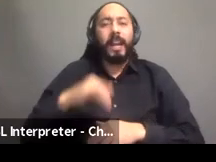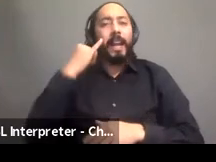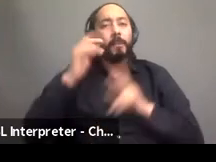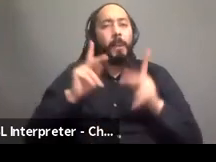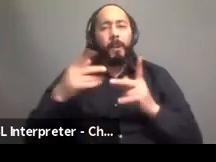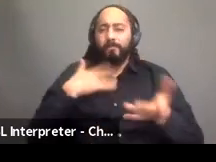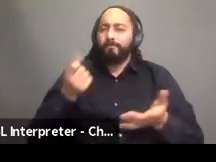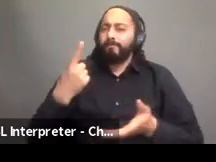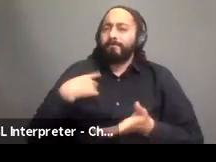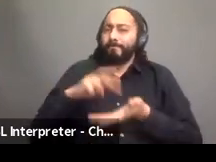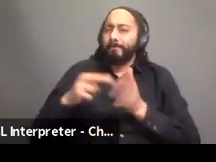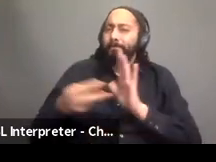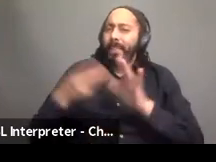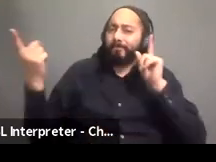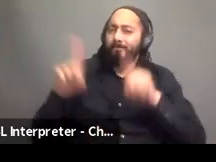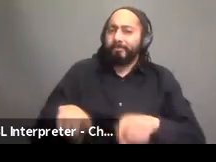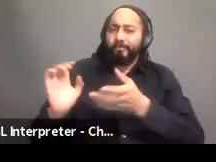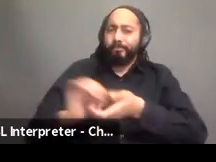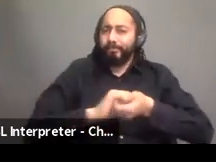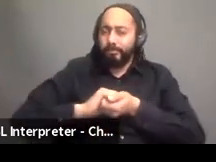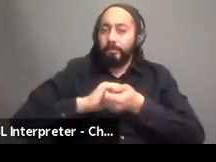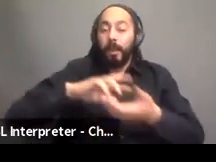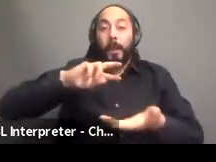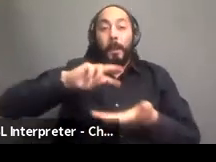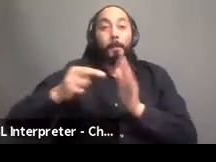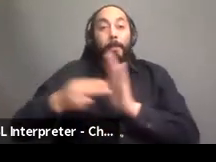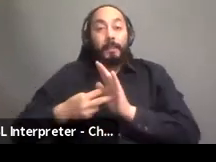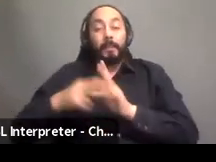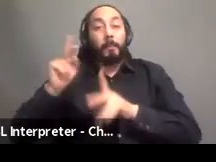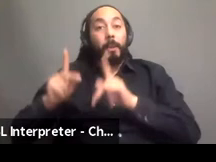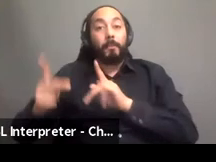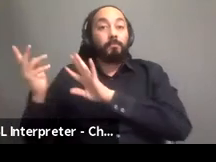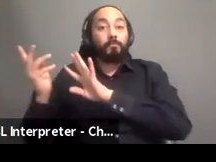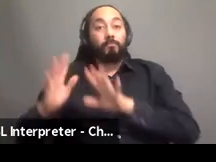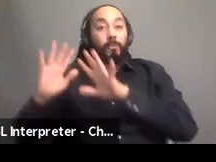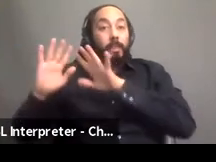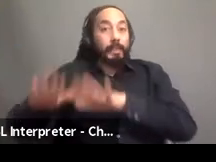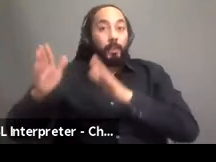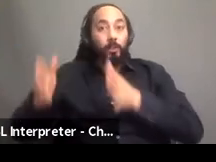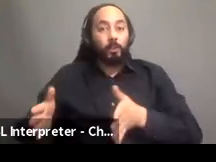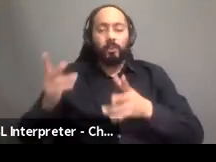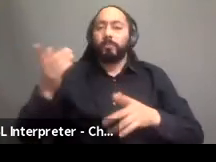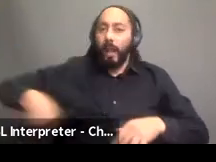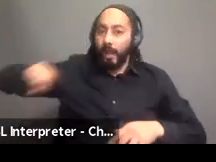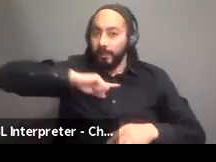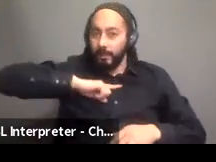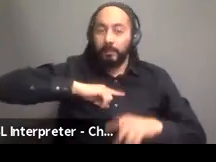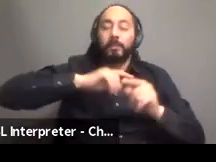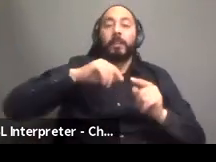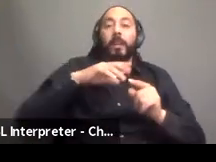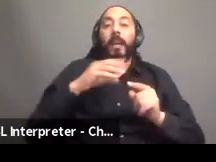or what that looks like, so it's the idea that Southern Ontario, or this area in which we find ourselves situated in, is very much the